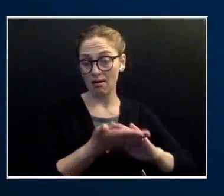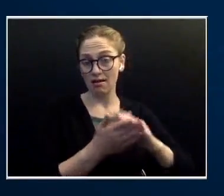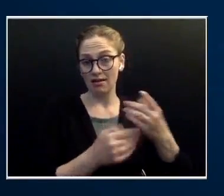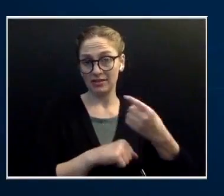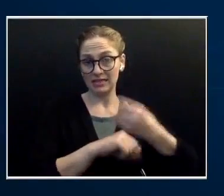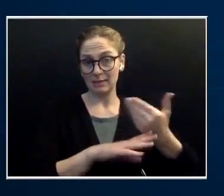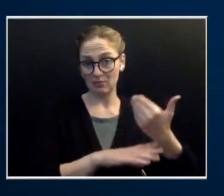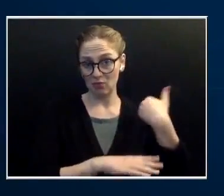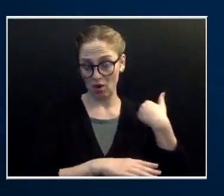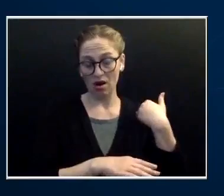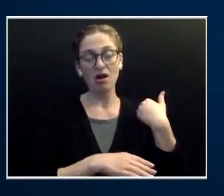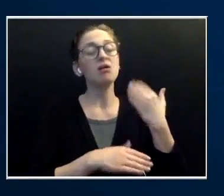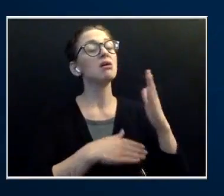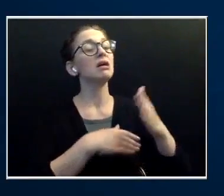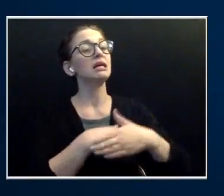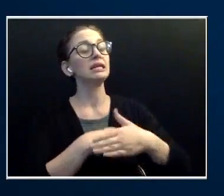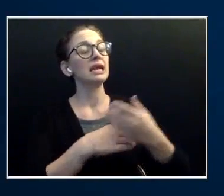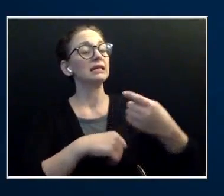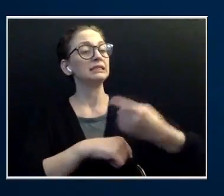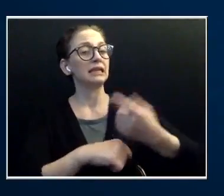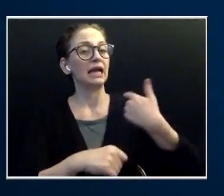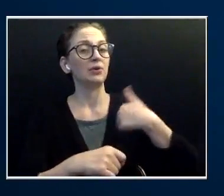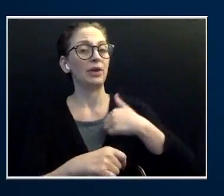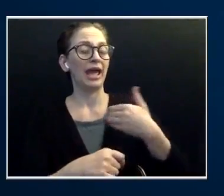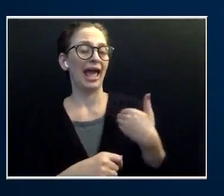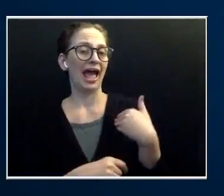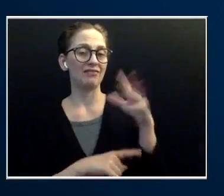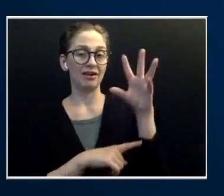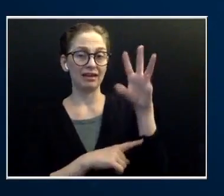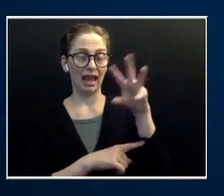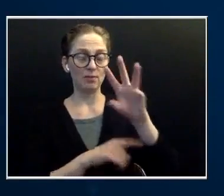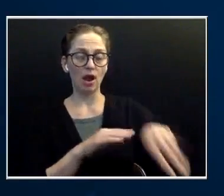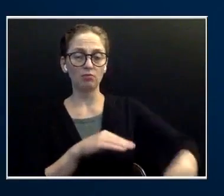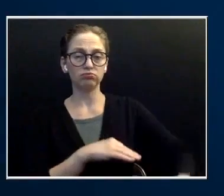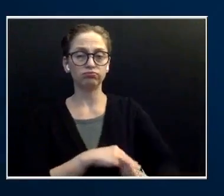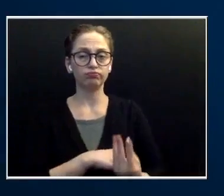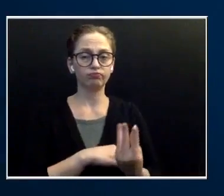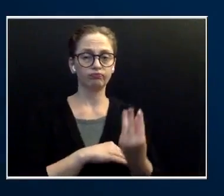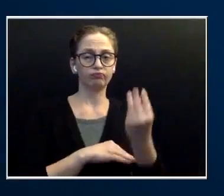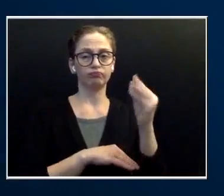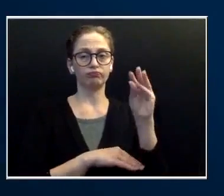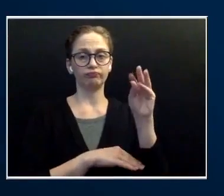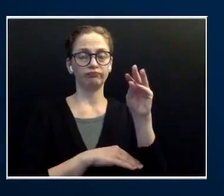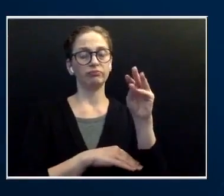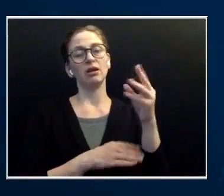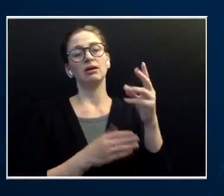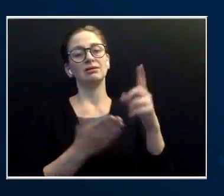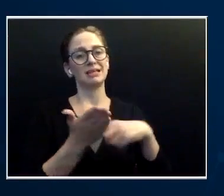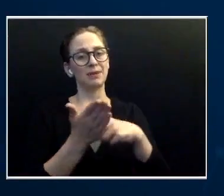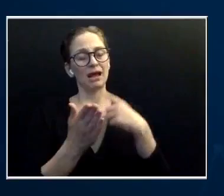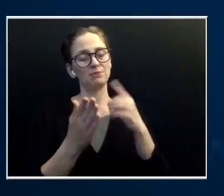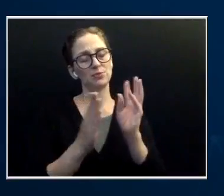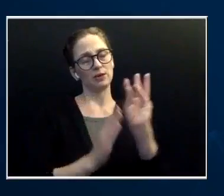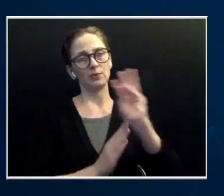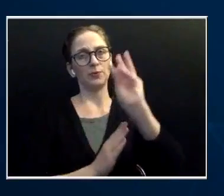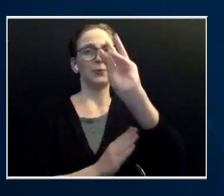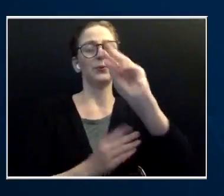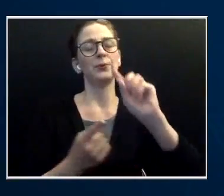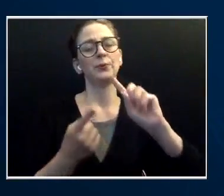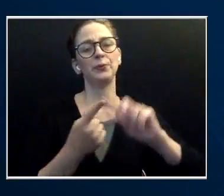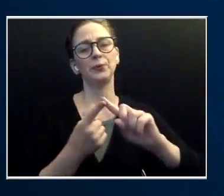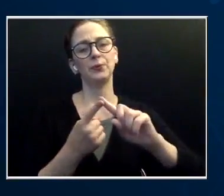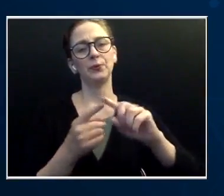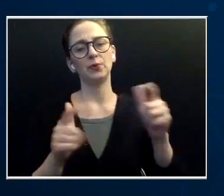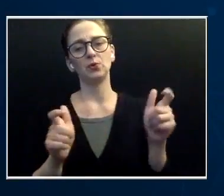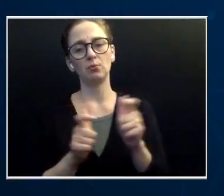which is a camera on the top of the tube. We go all the way to the right colon, sometimes to the end of the small bowel, and we infuse the fecal material. Sometimes